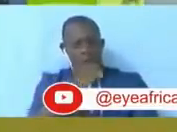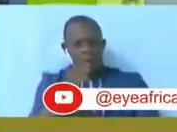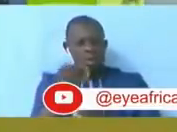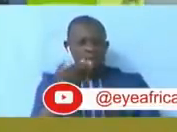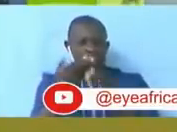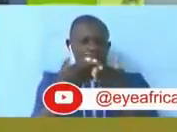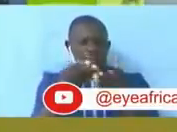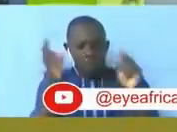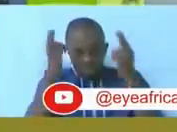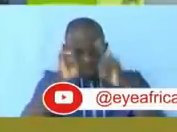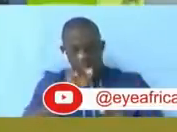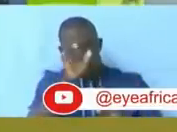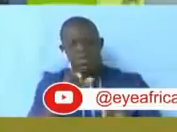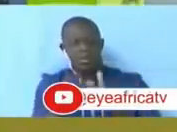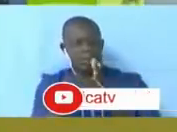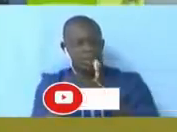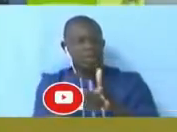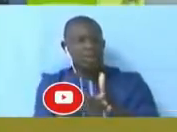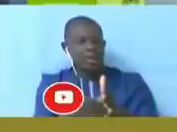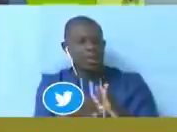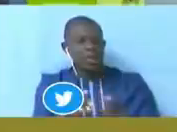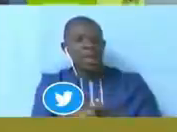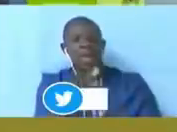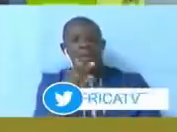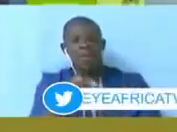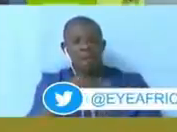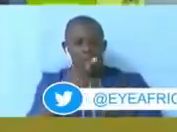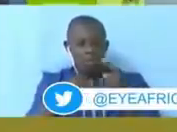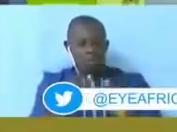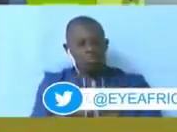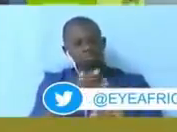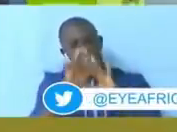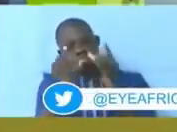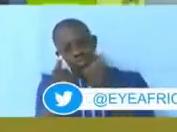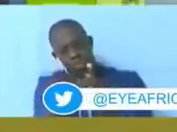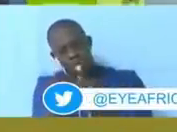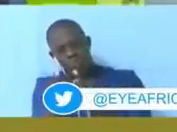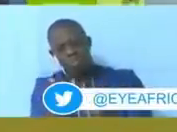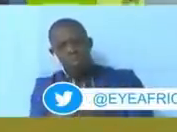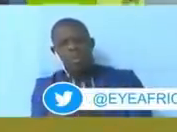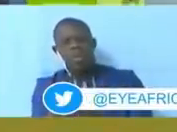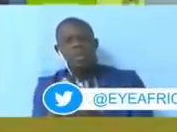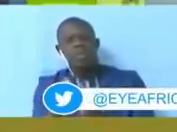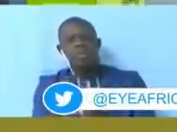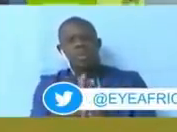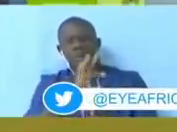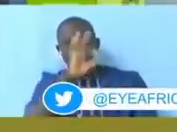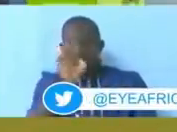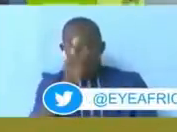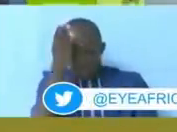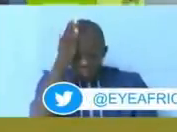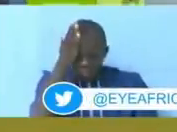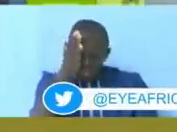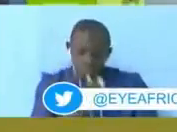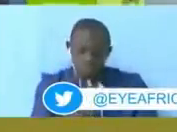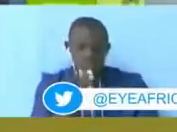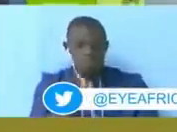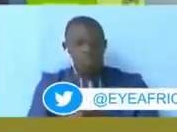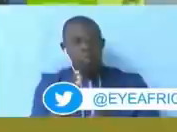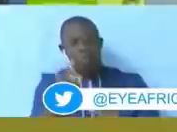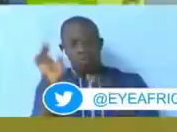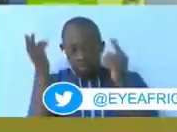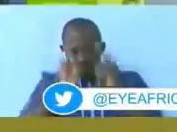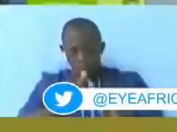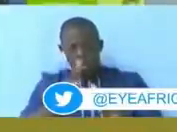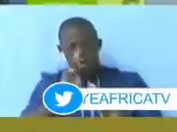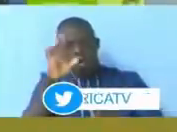magistrates. When a charge is brought before you, i.e. a capital offense, which you cannot prosecute or